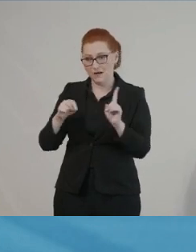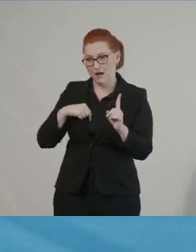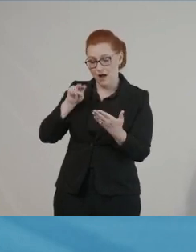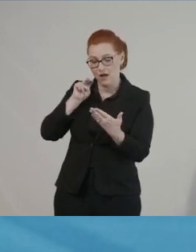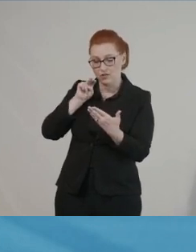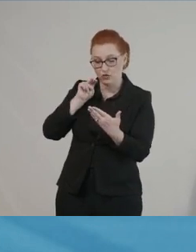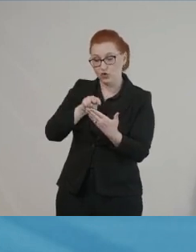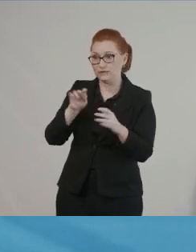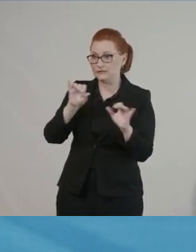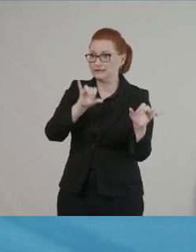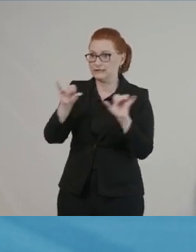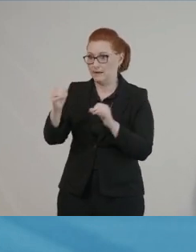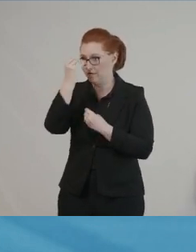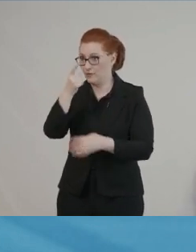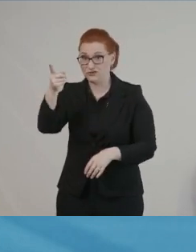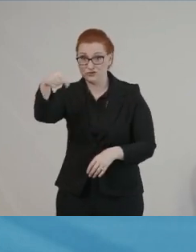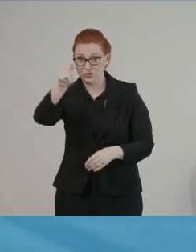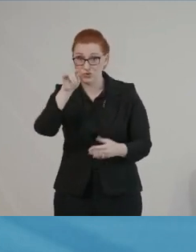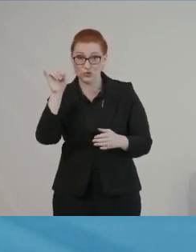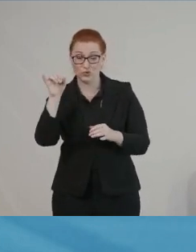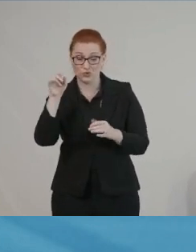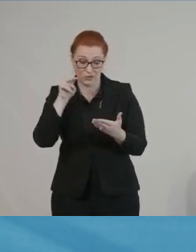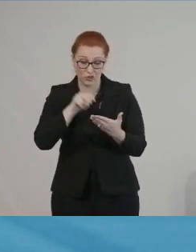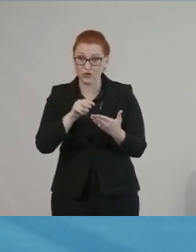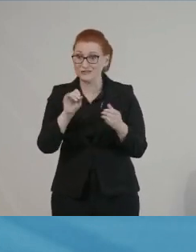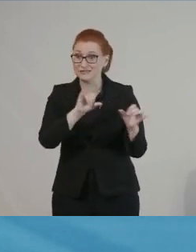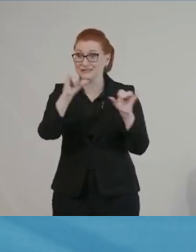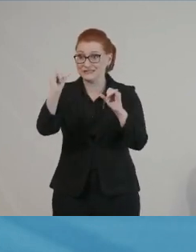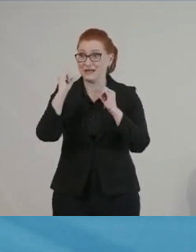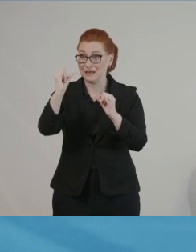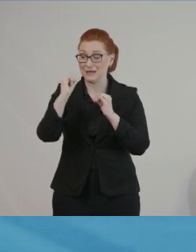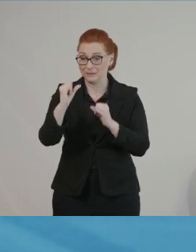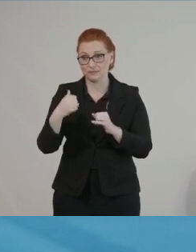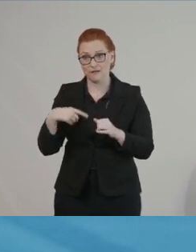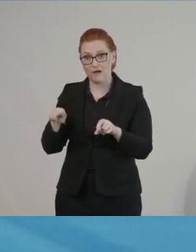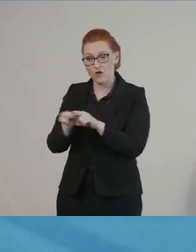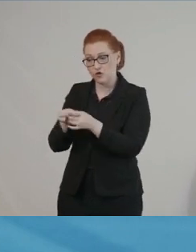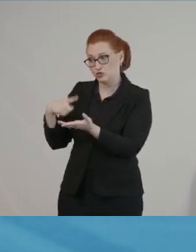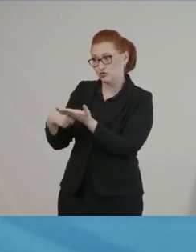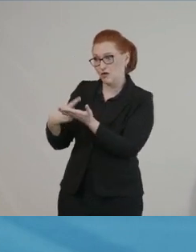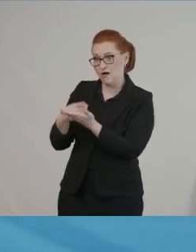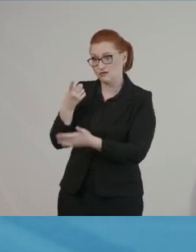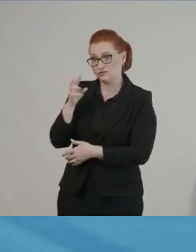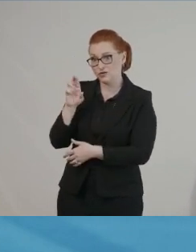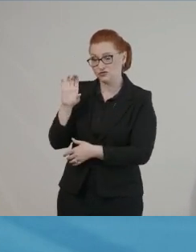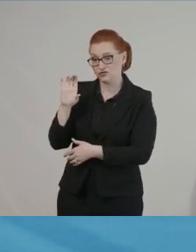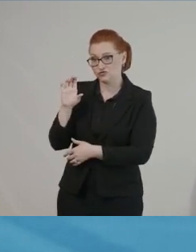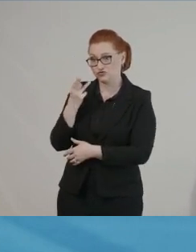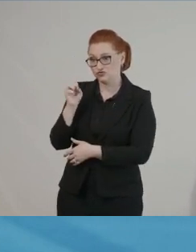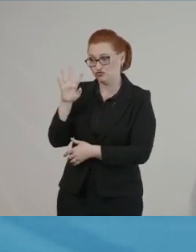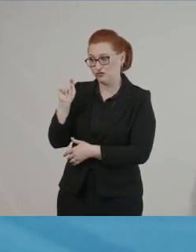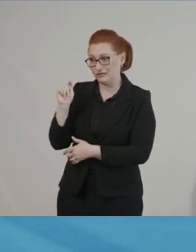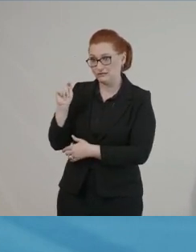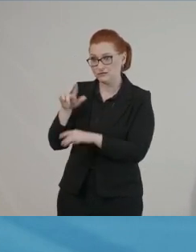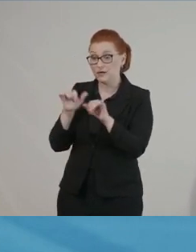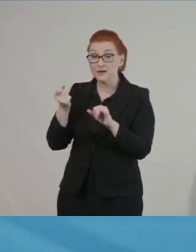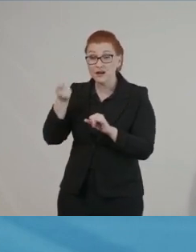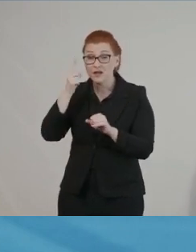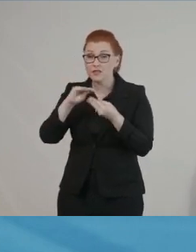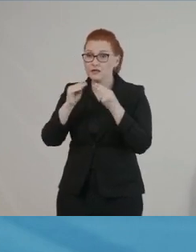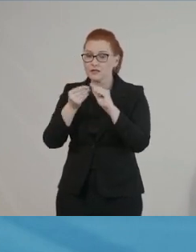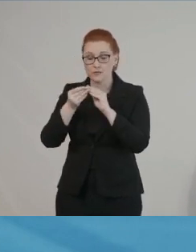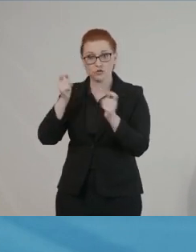saw. I also know what I was talking to Dr. Kara Christ about at the time. But those numbers have changed dramatically, and I would